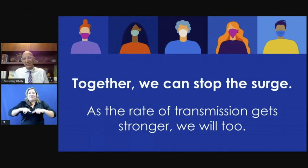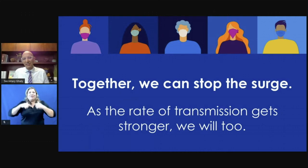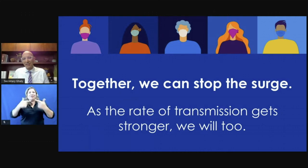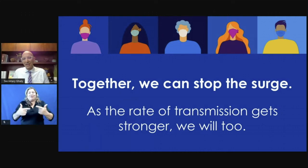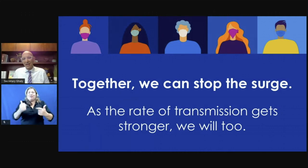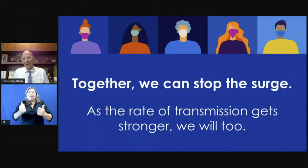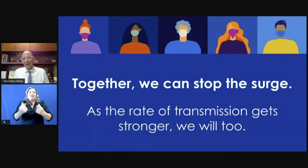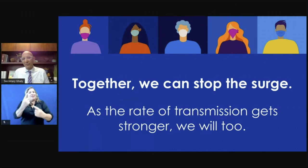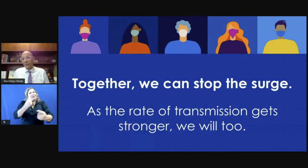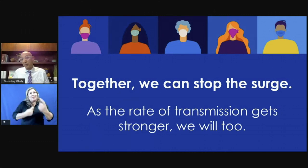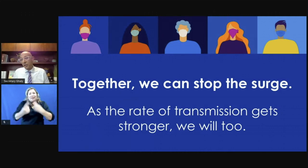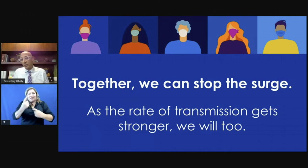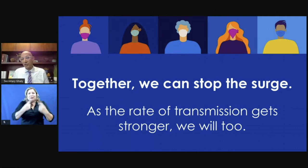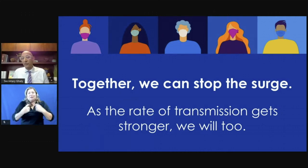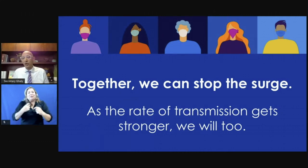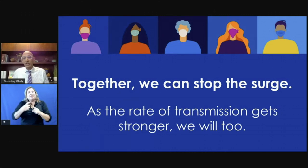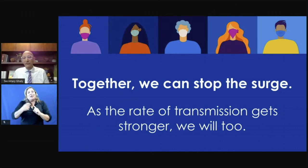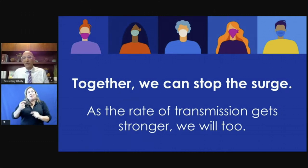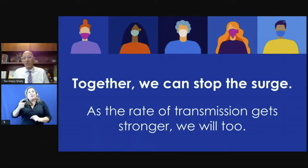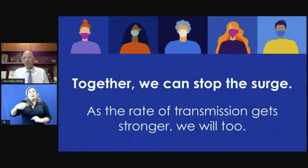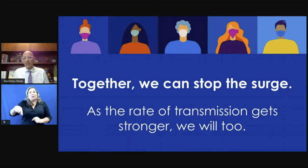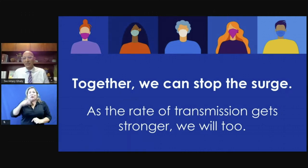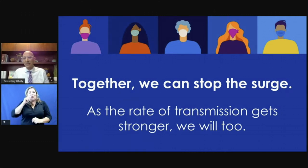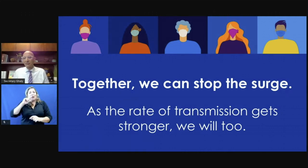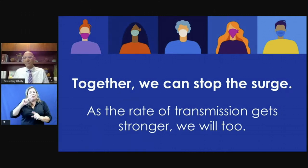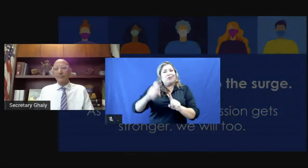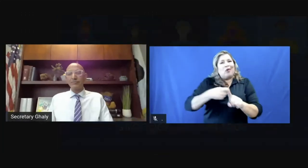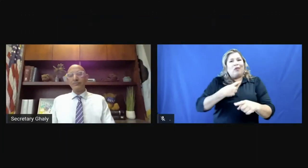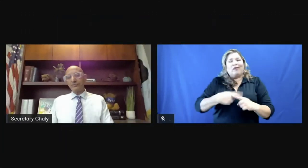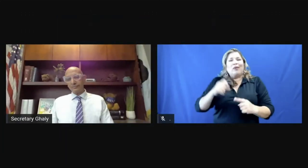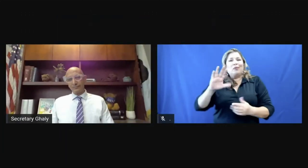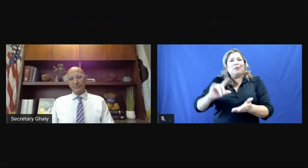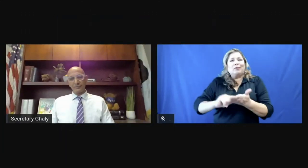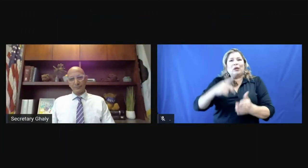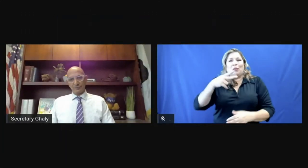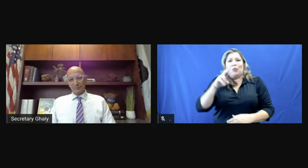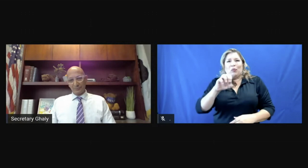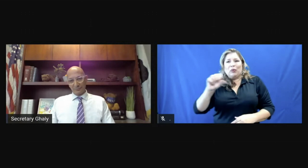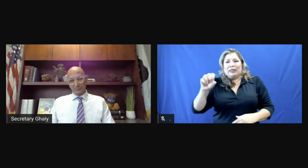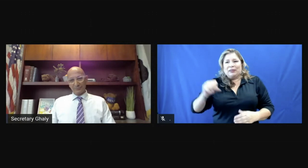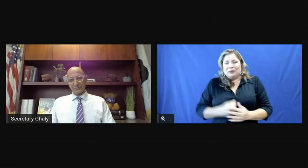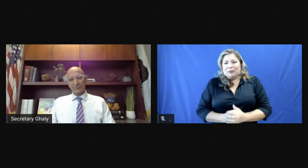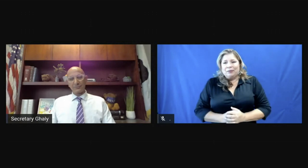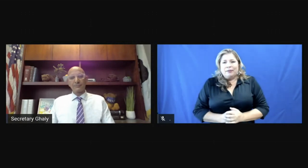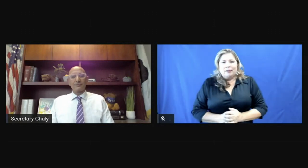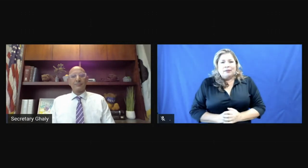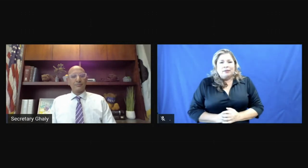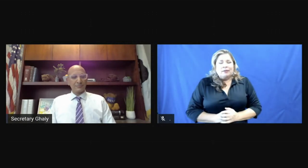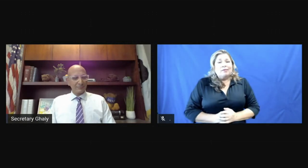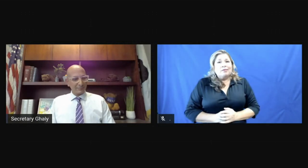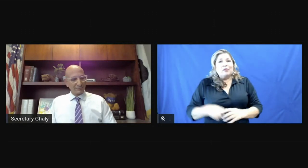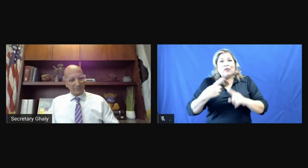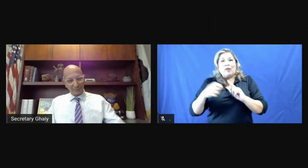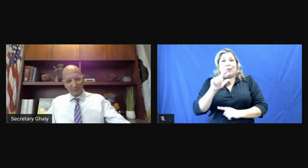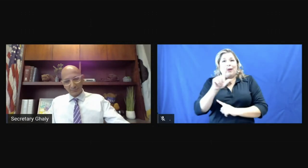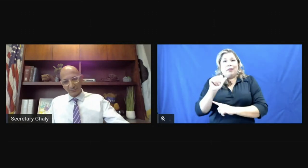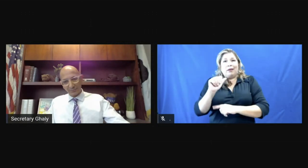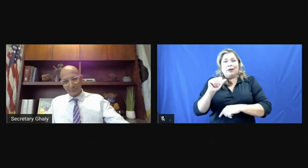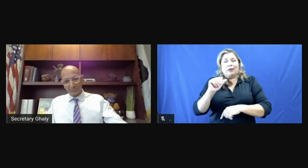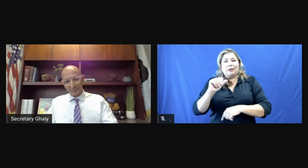and presentation from those who've called in from the press. Phil Willen, Los Angeles Times.